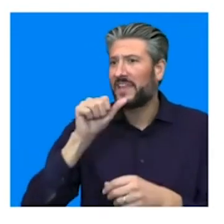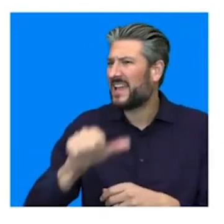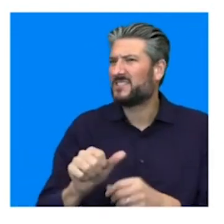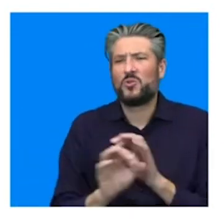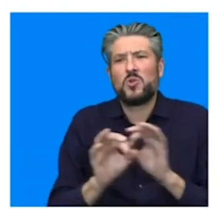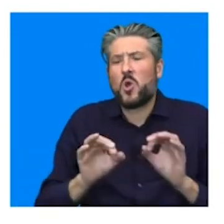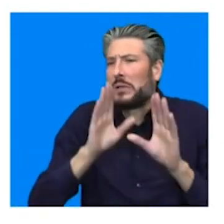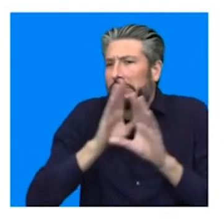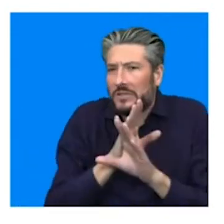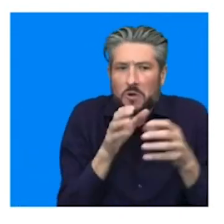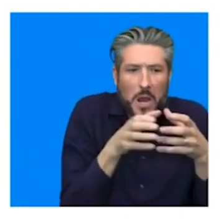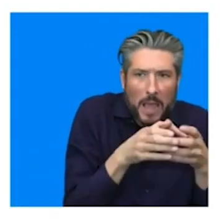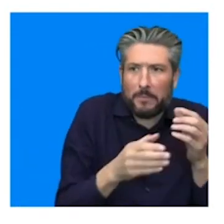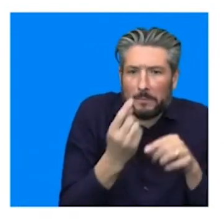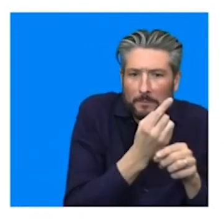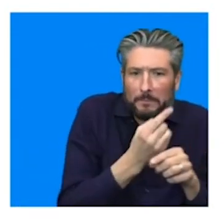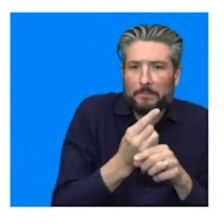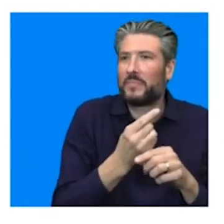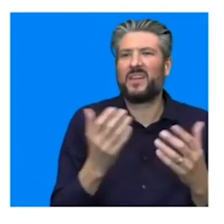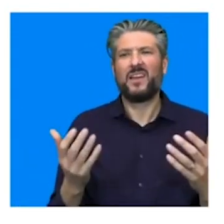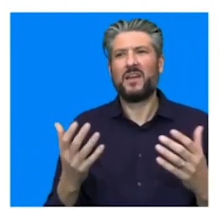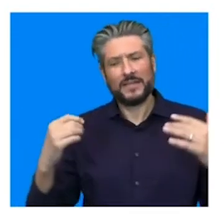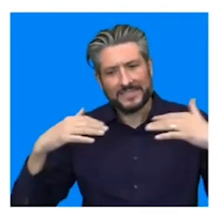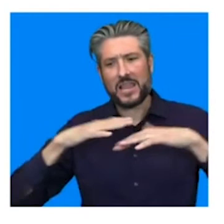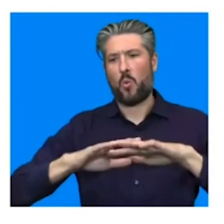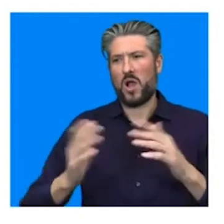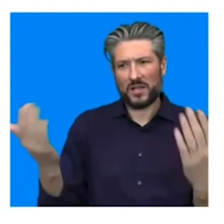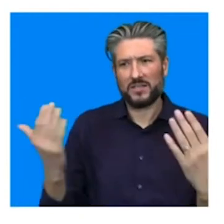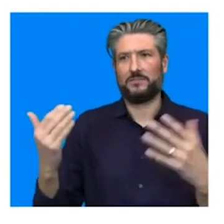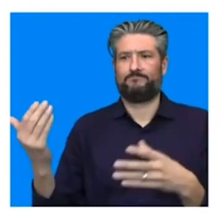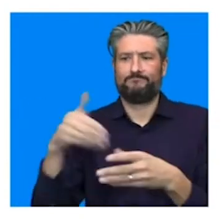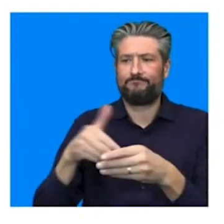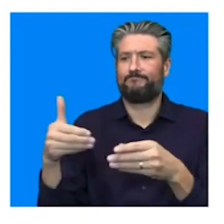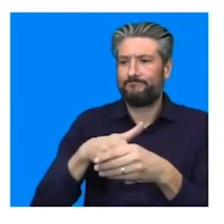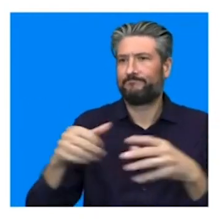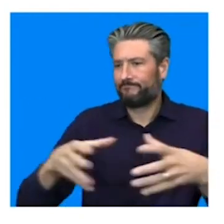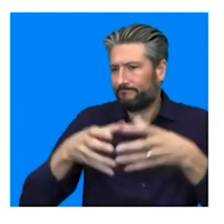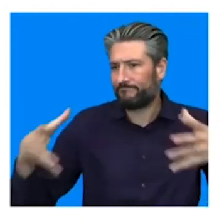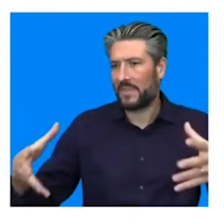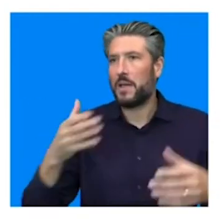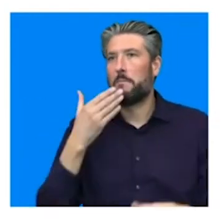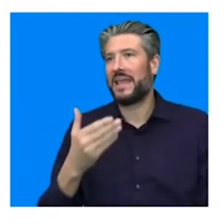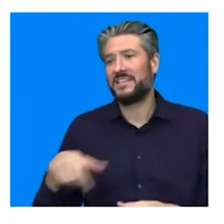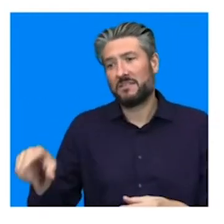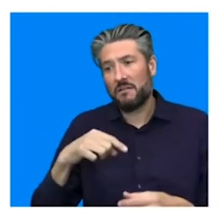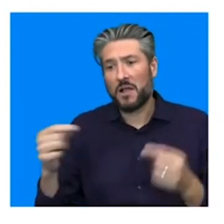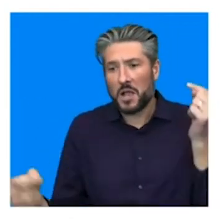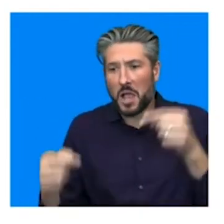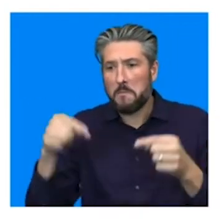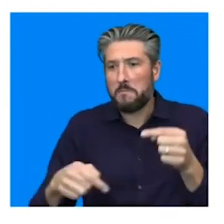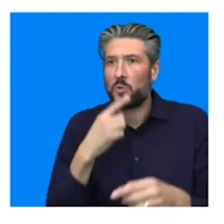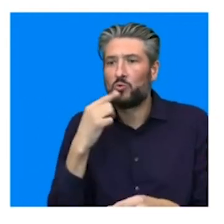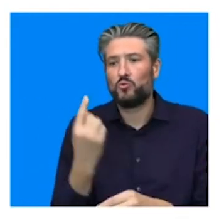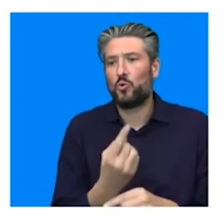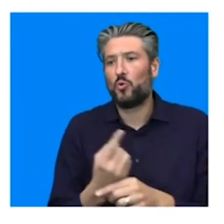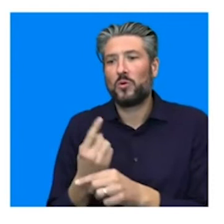comes and we're only if you've got a network can you join us. I want it to be a place where people can have those conversations, and if they've already got a little group where they've networked